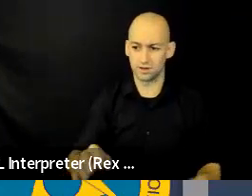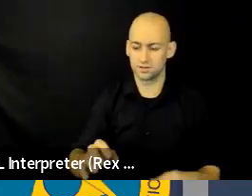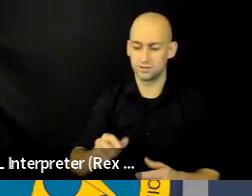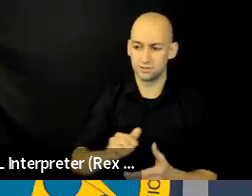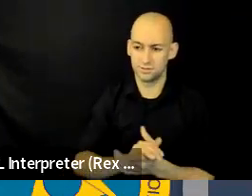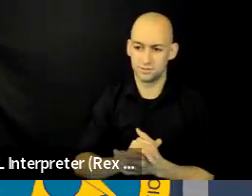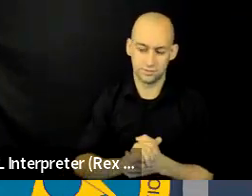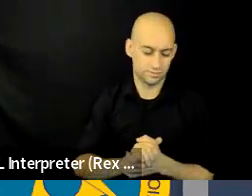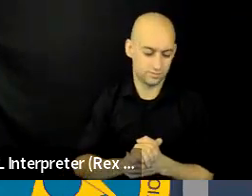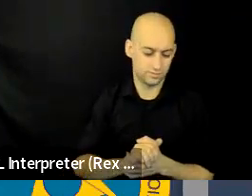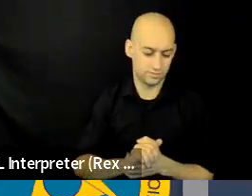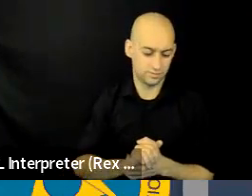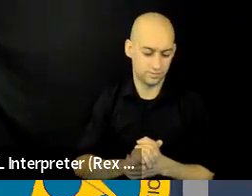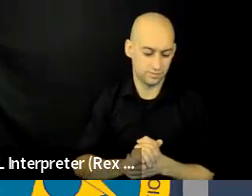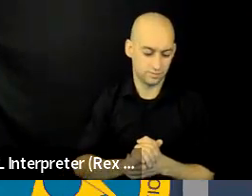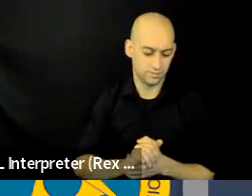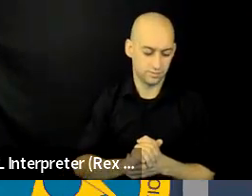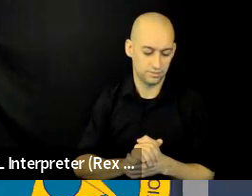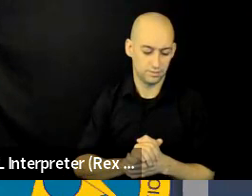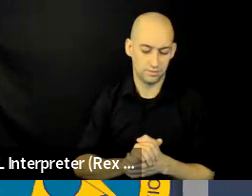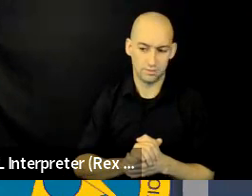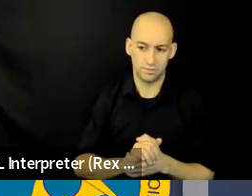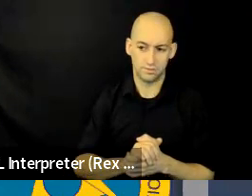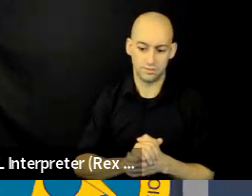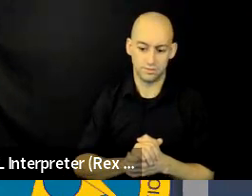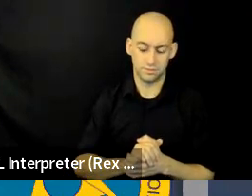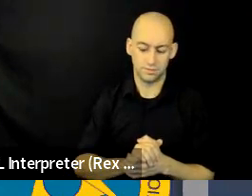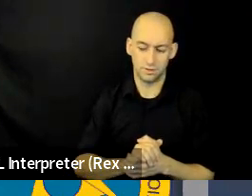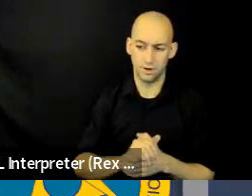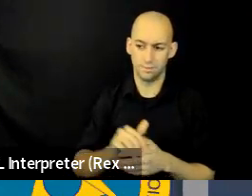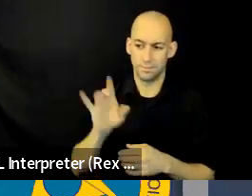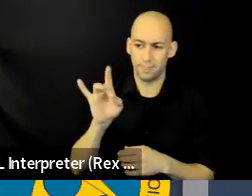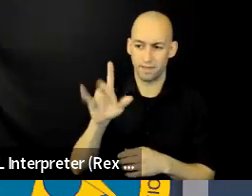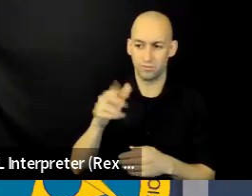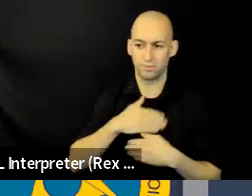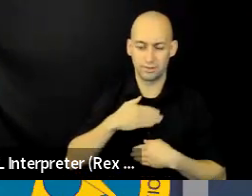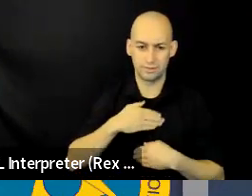Motion passes. Timothy, well done. Thank you. Item 83, please.